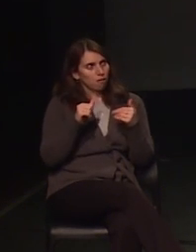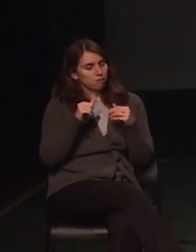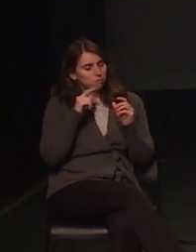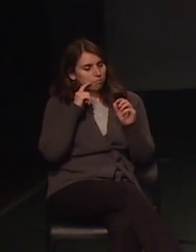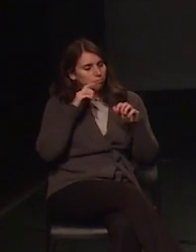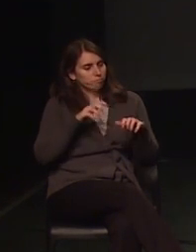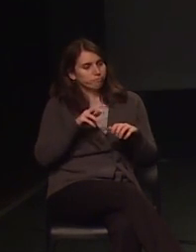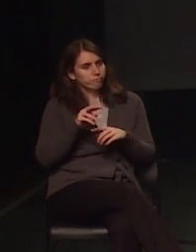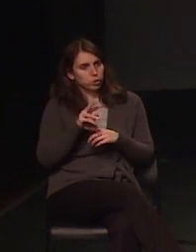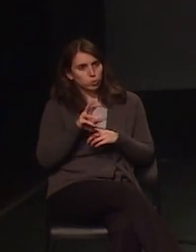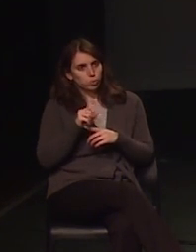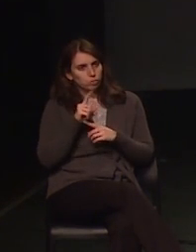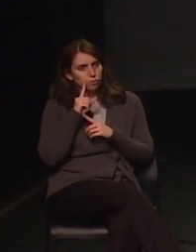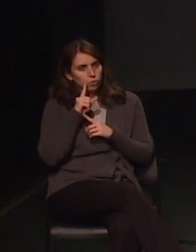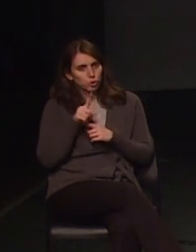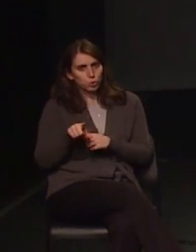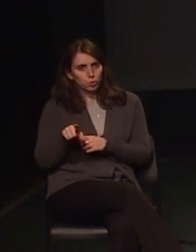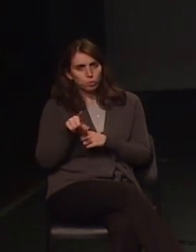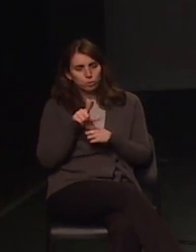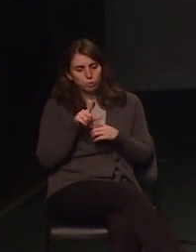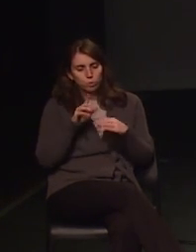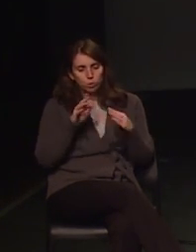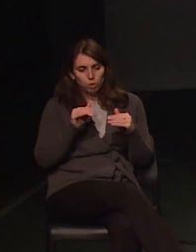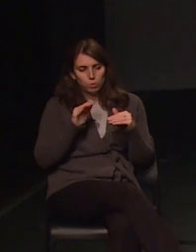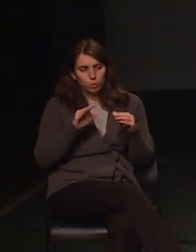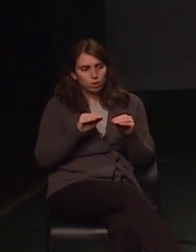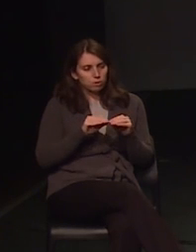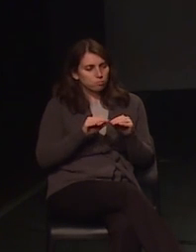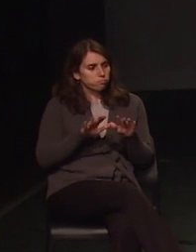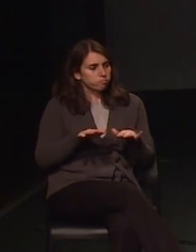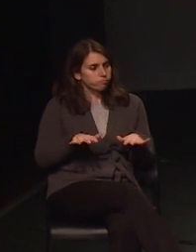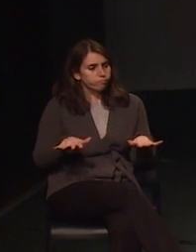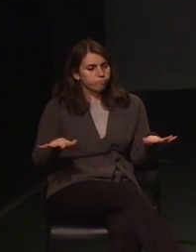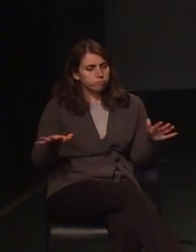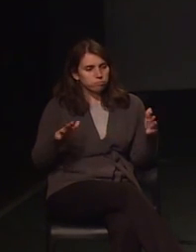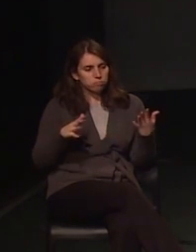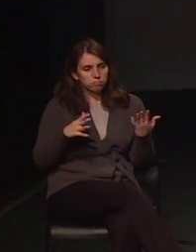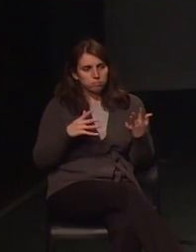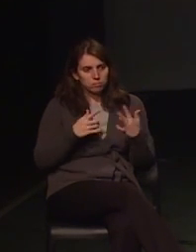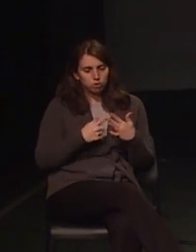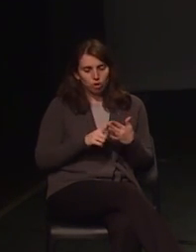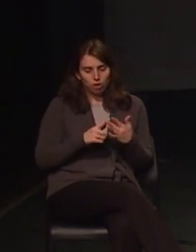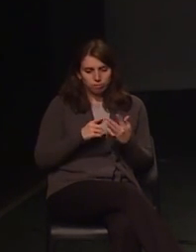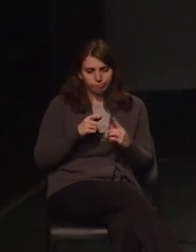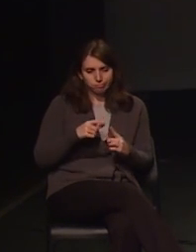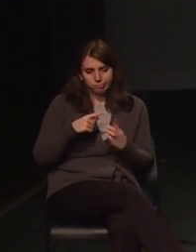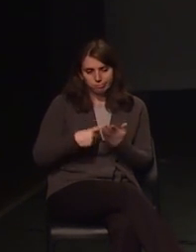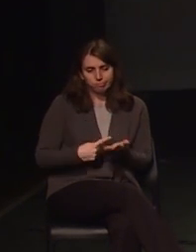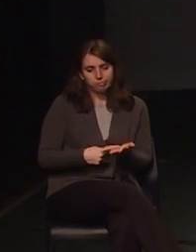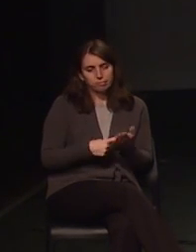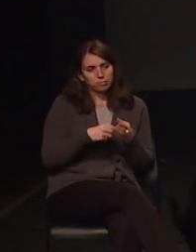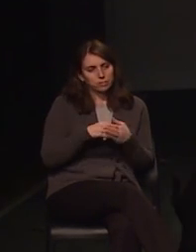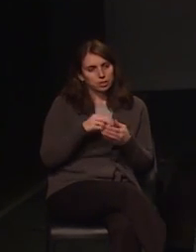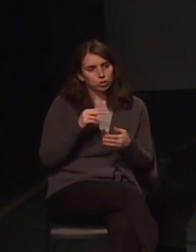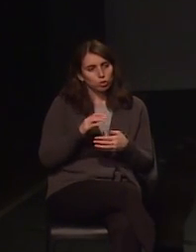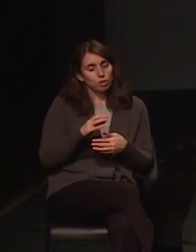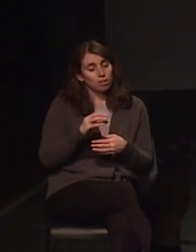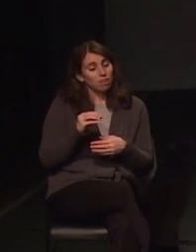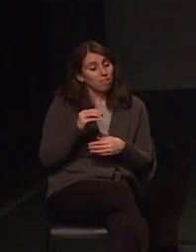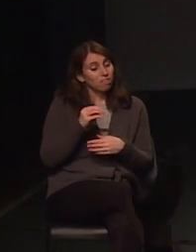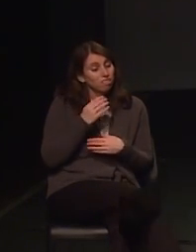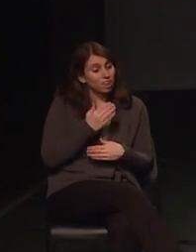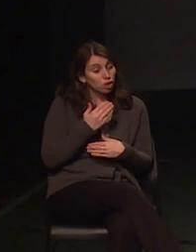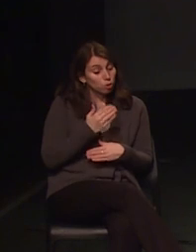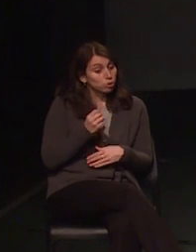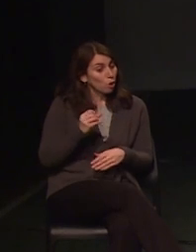will permeate the whole discussion in the city of New York and beyond. Thank you. And so the